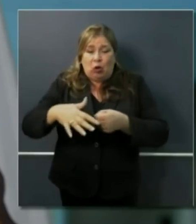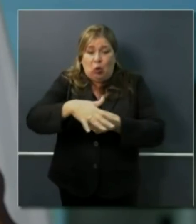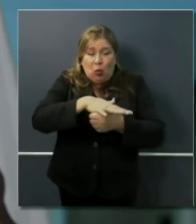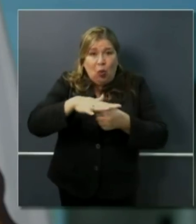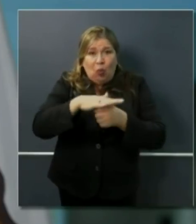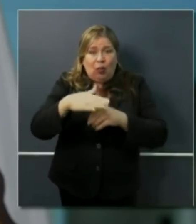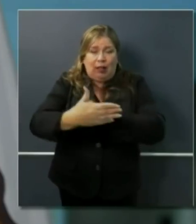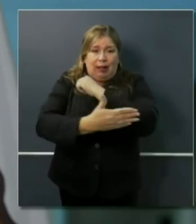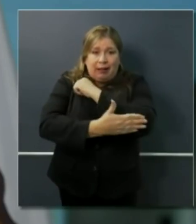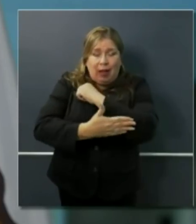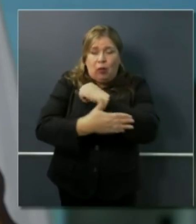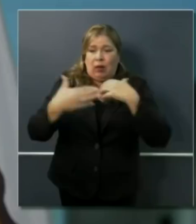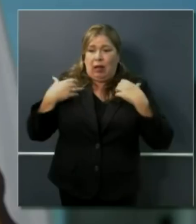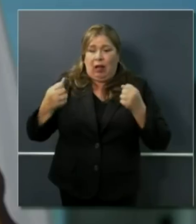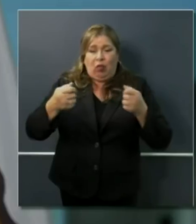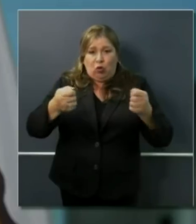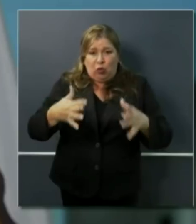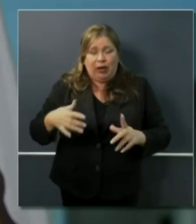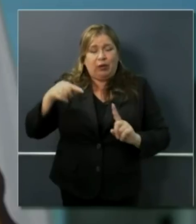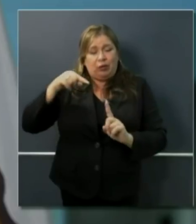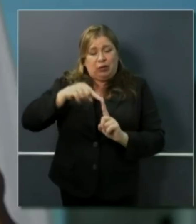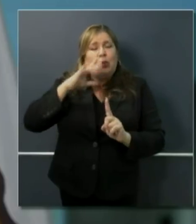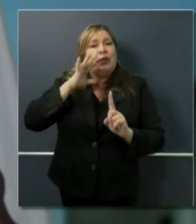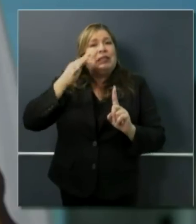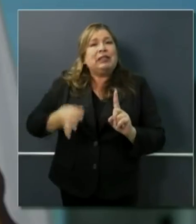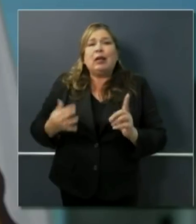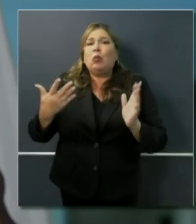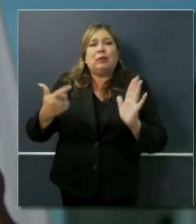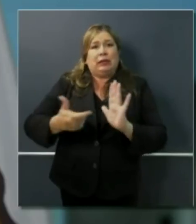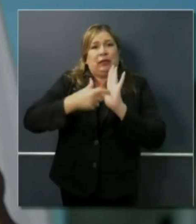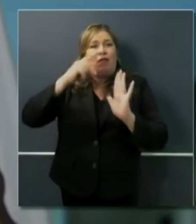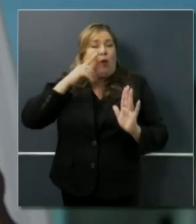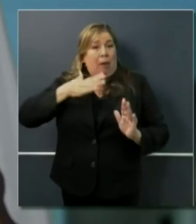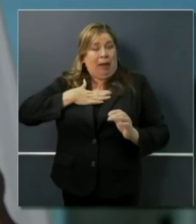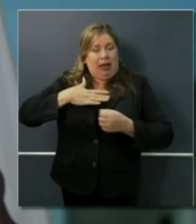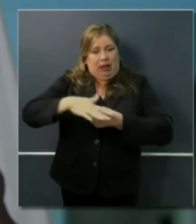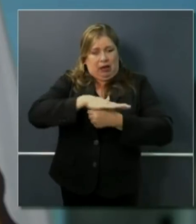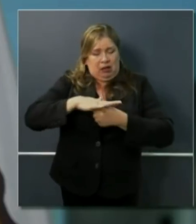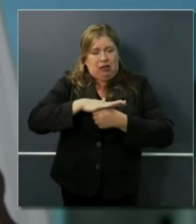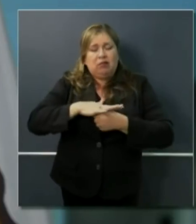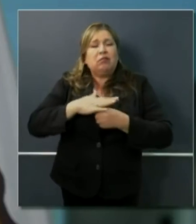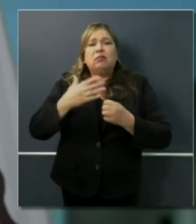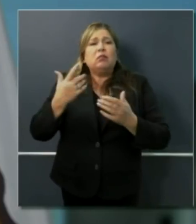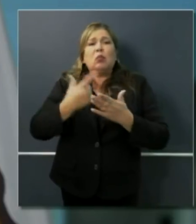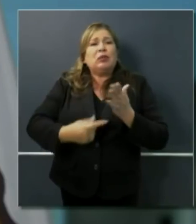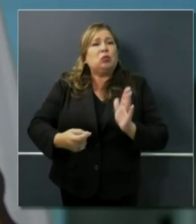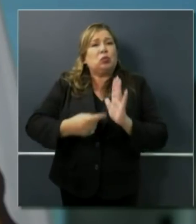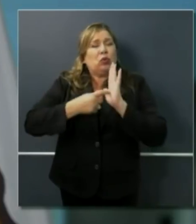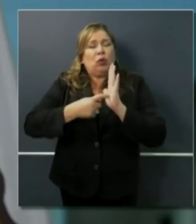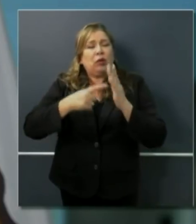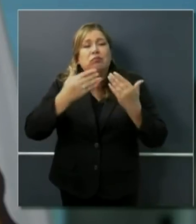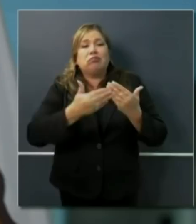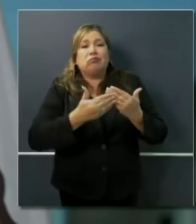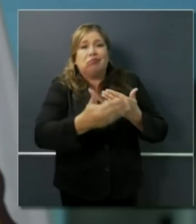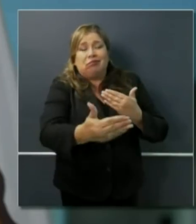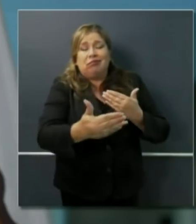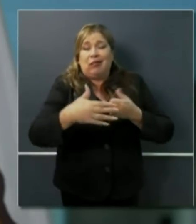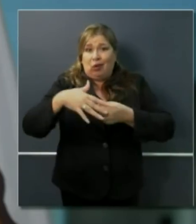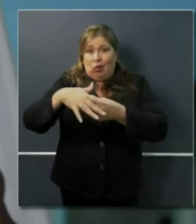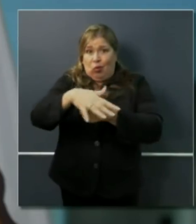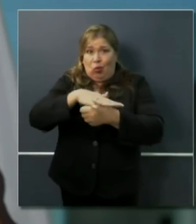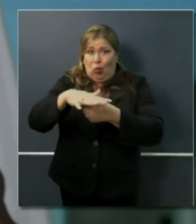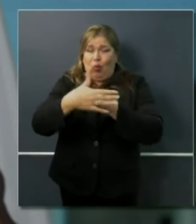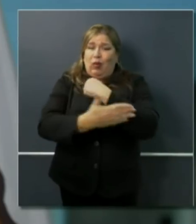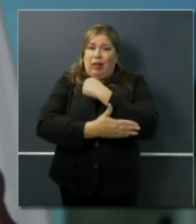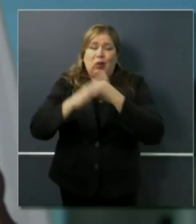a profound and outsized influence on our capacity to deliver on this next iteration in terms